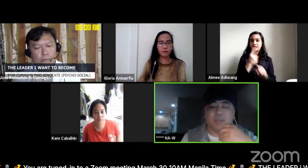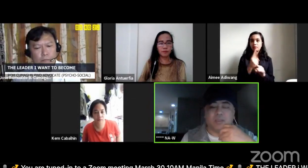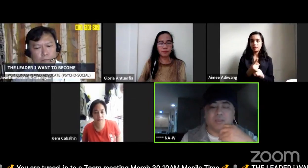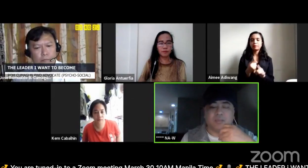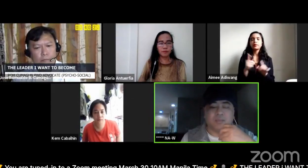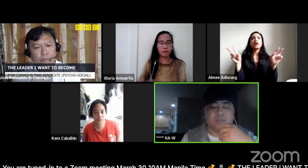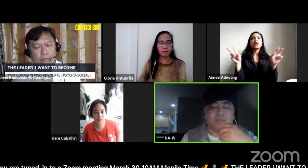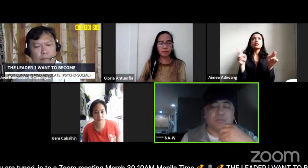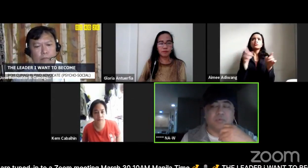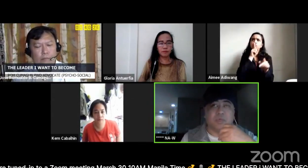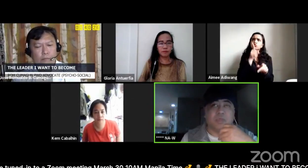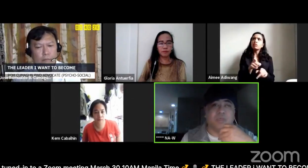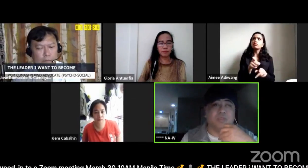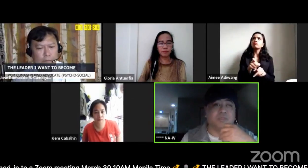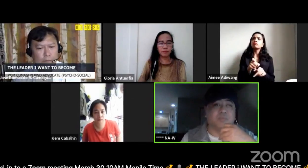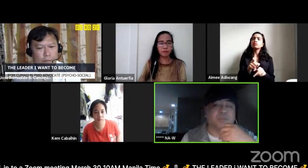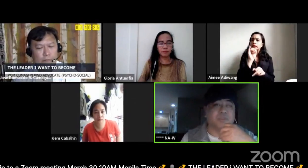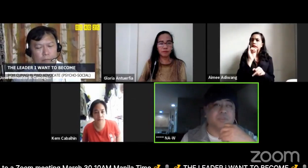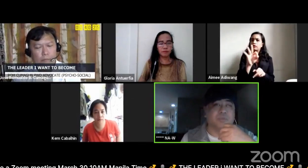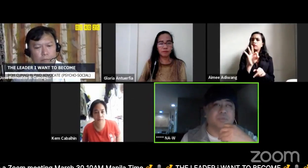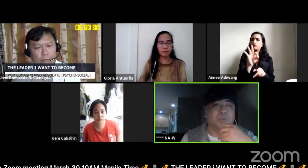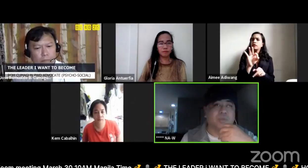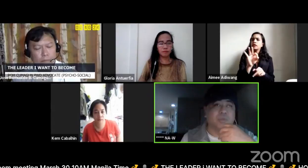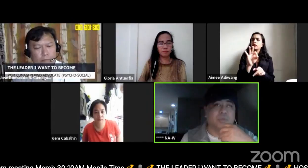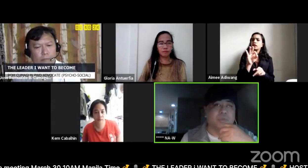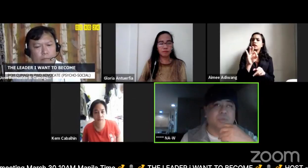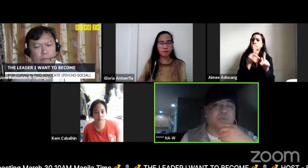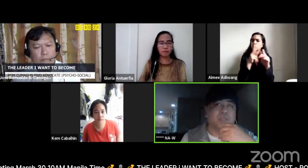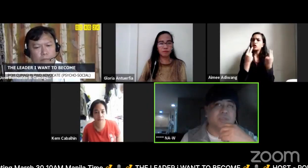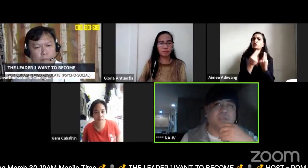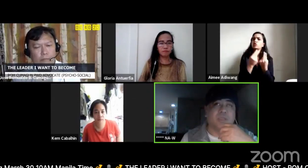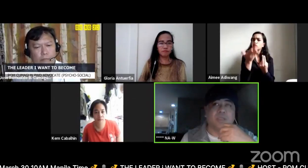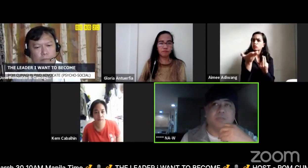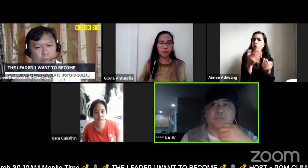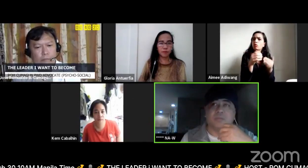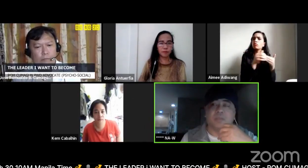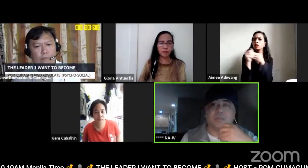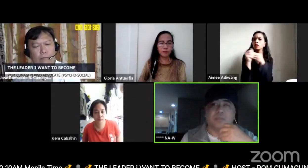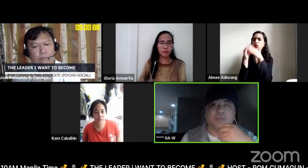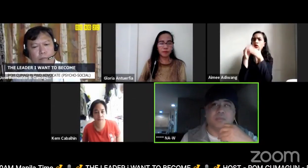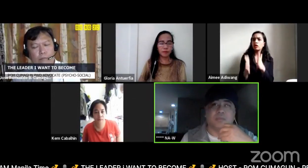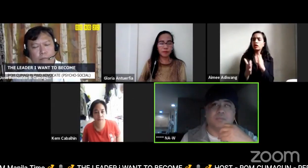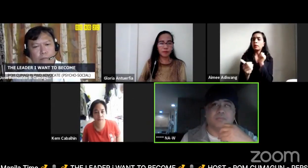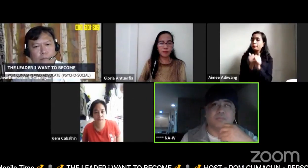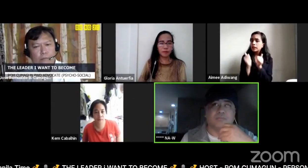Normally, when you are in leadership position, you have that innate